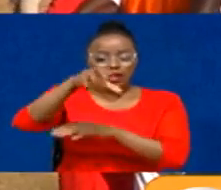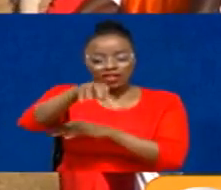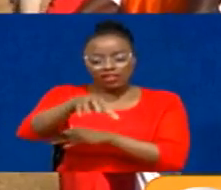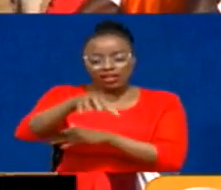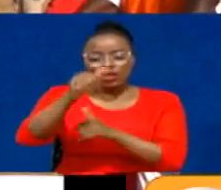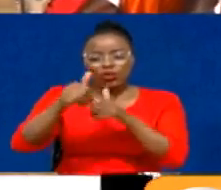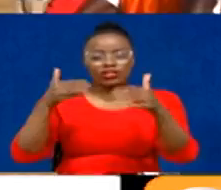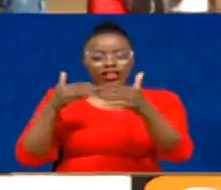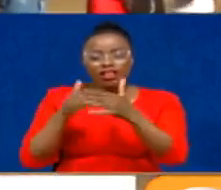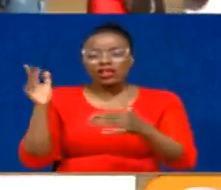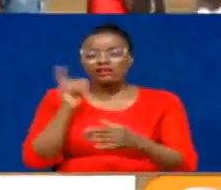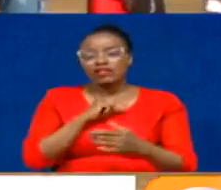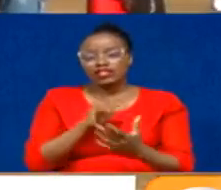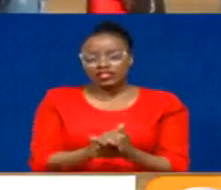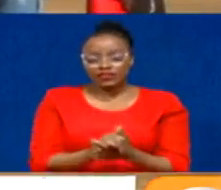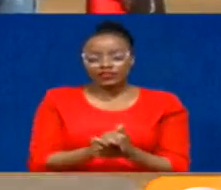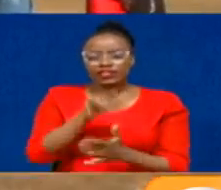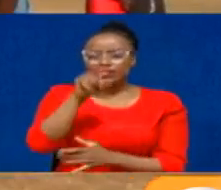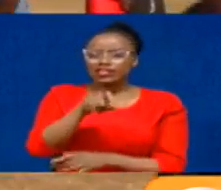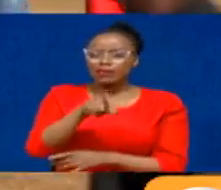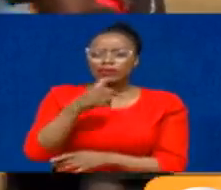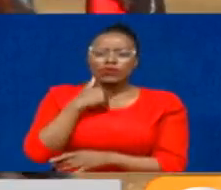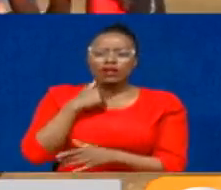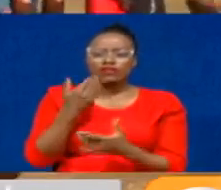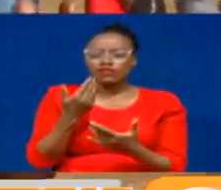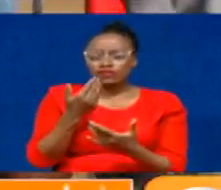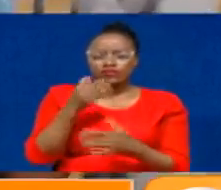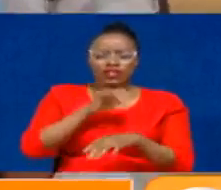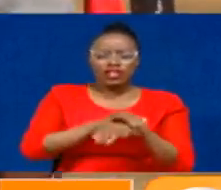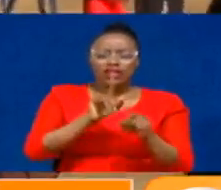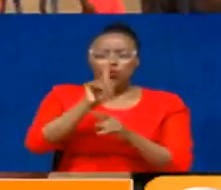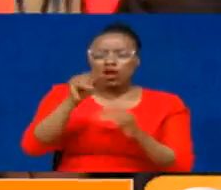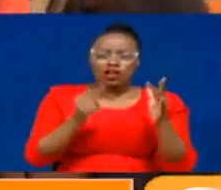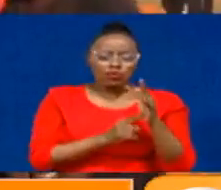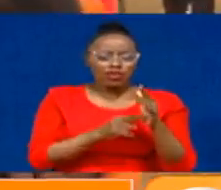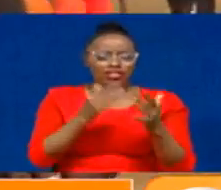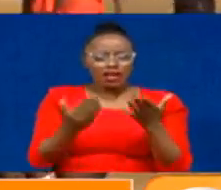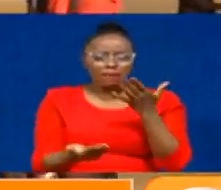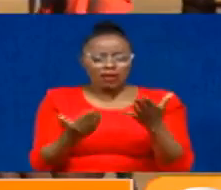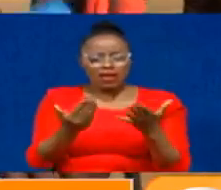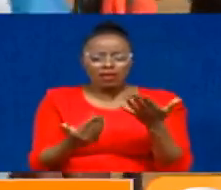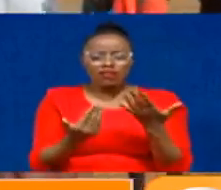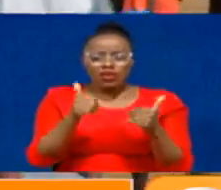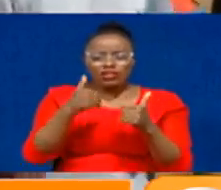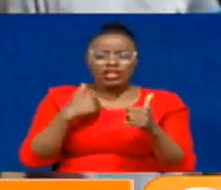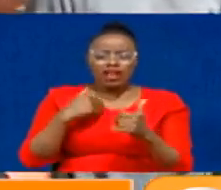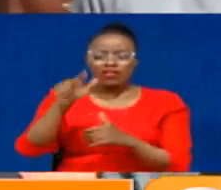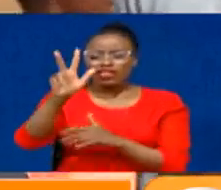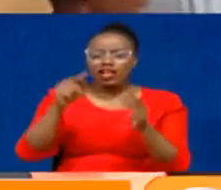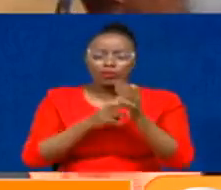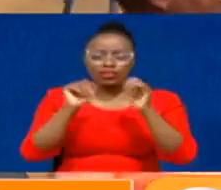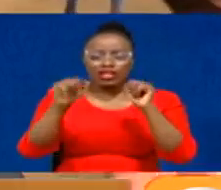Ambao ametudeny, yes. Ninafurahi kuwa tumepata point moja ingaje home at least ndagana upate 3